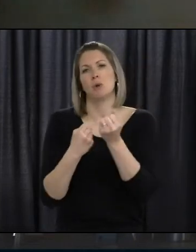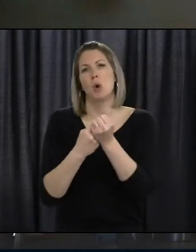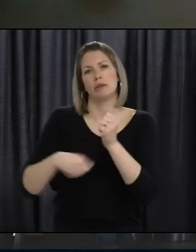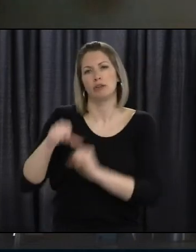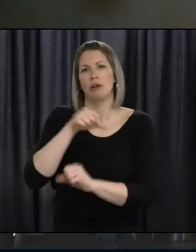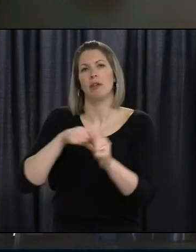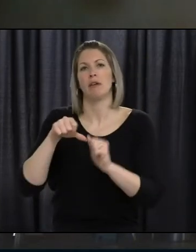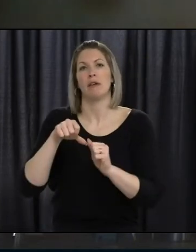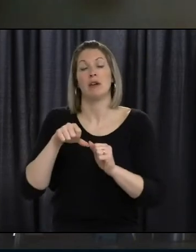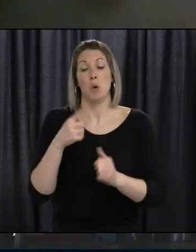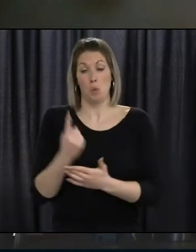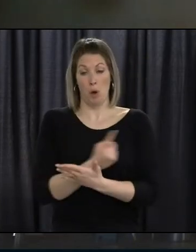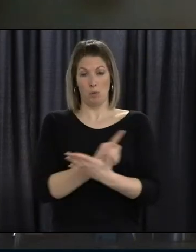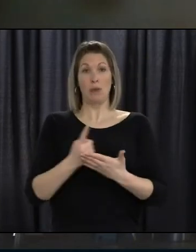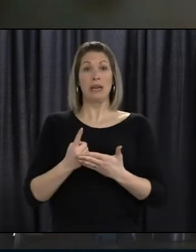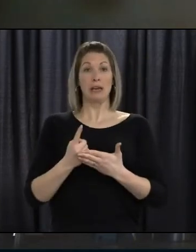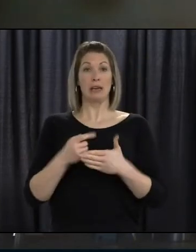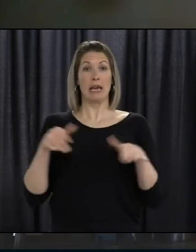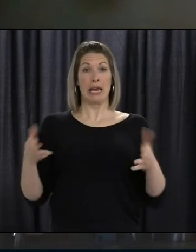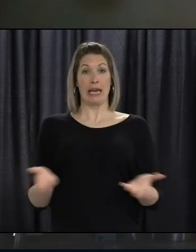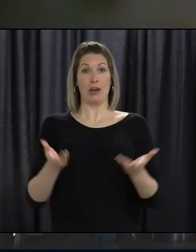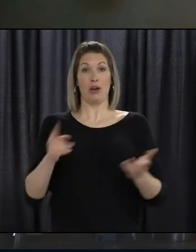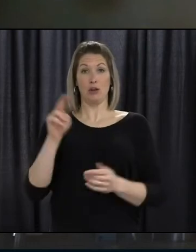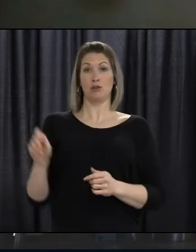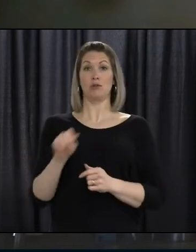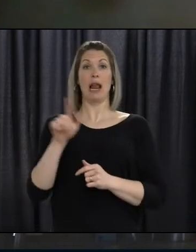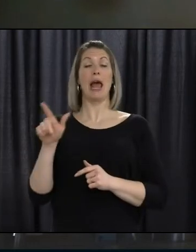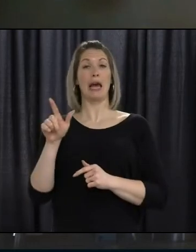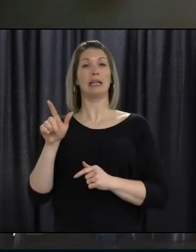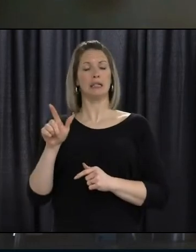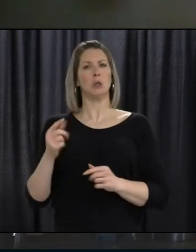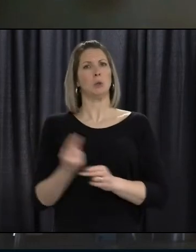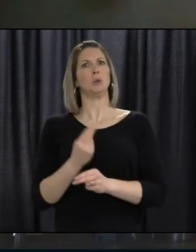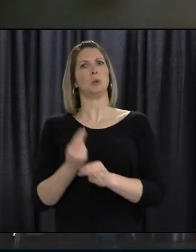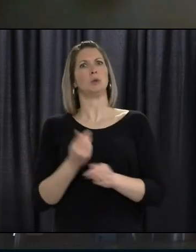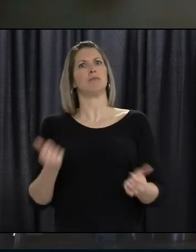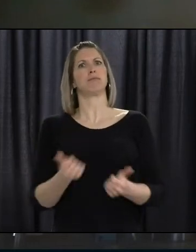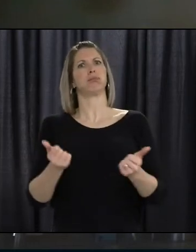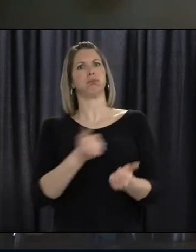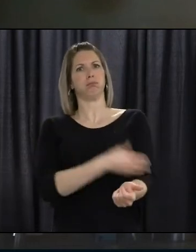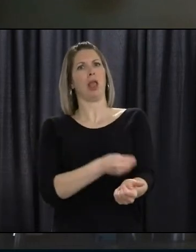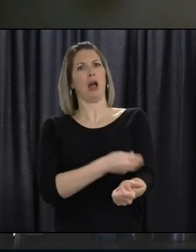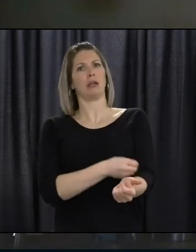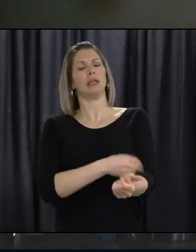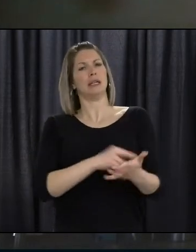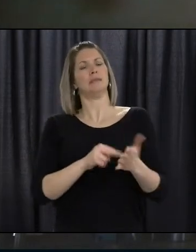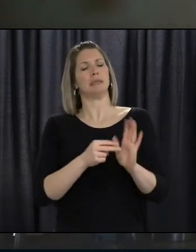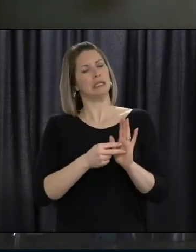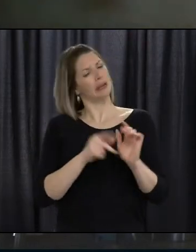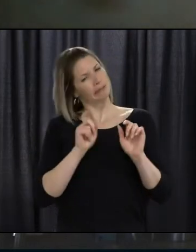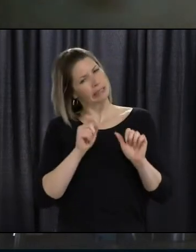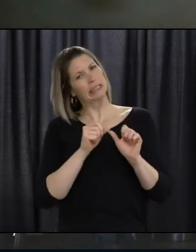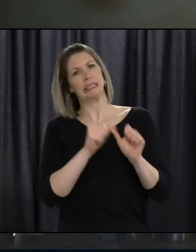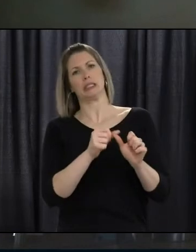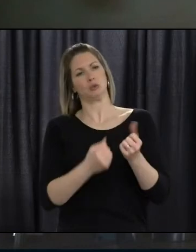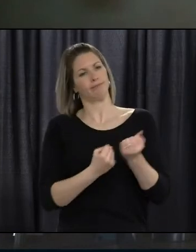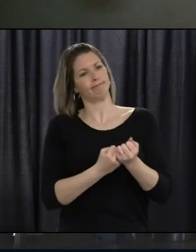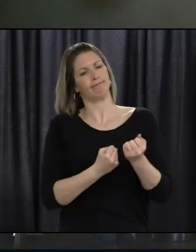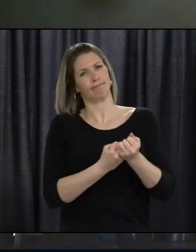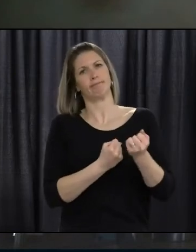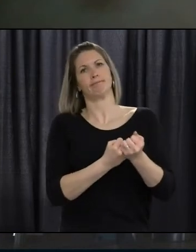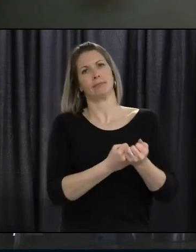of a working week, and we're always challenged, being an island, to make sure we have a supply. We've continued again to